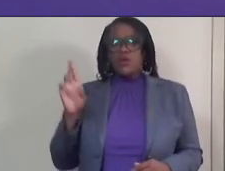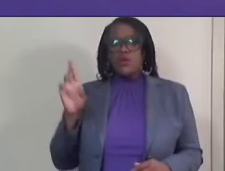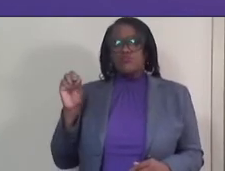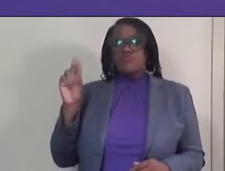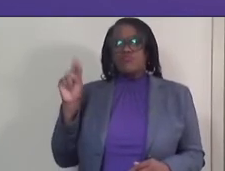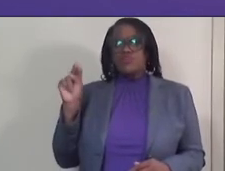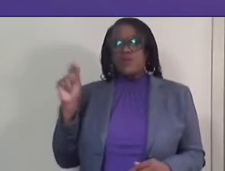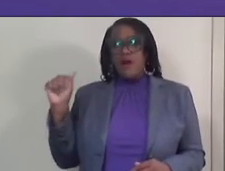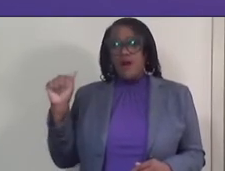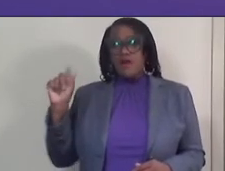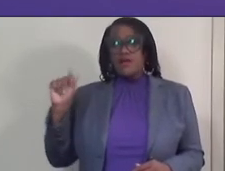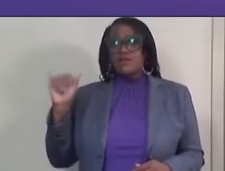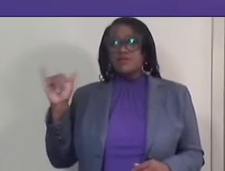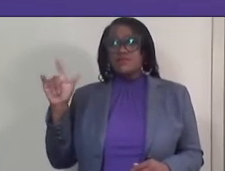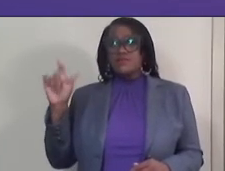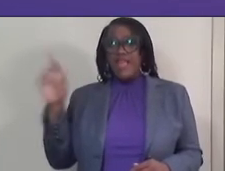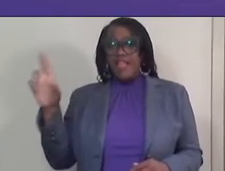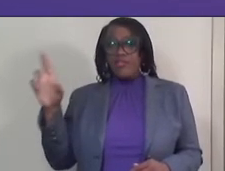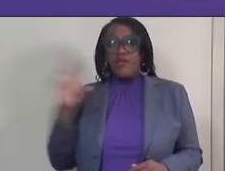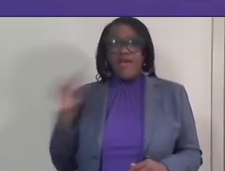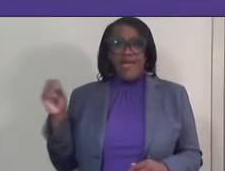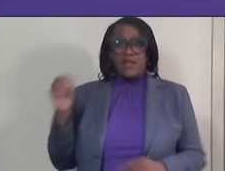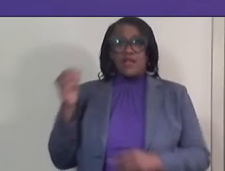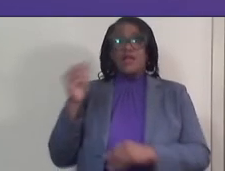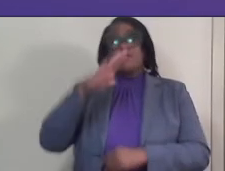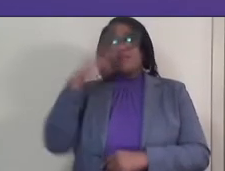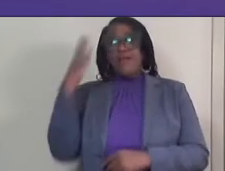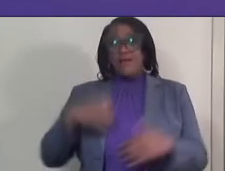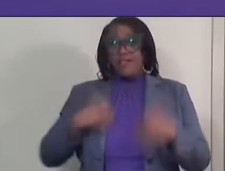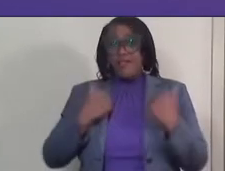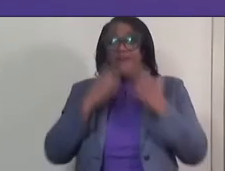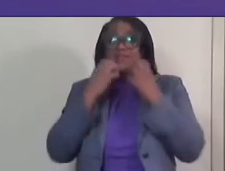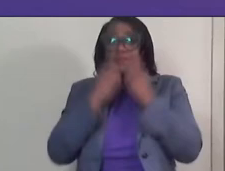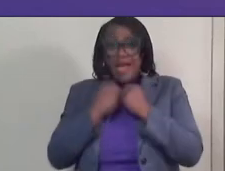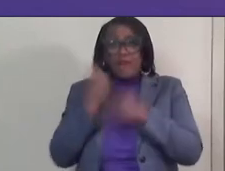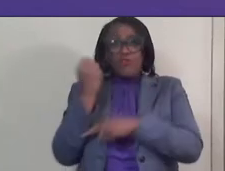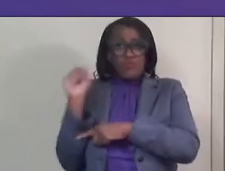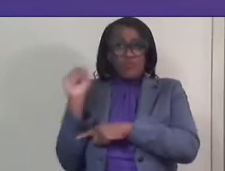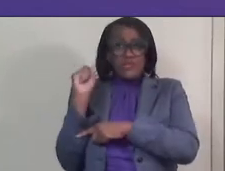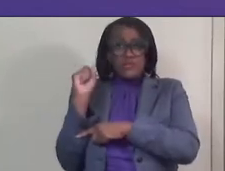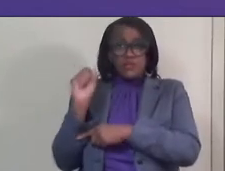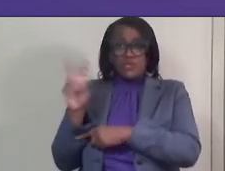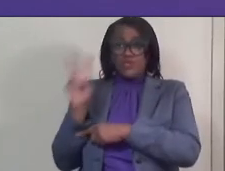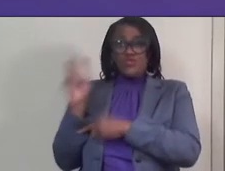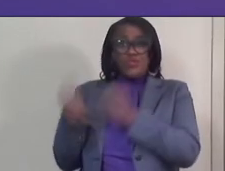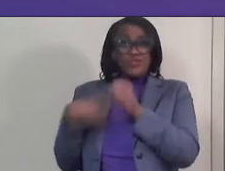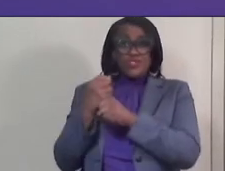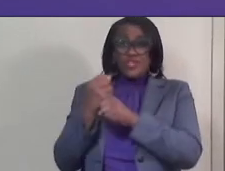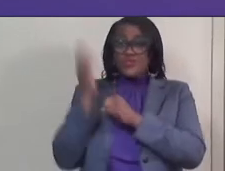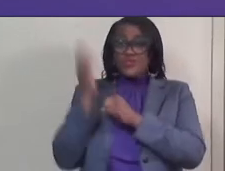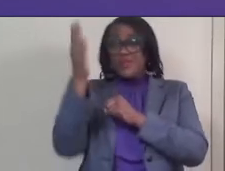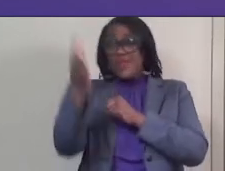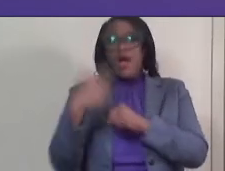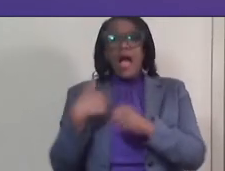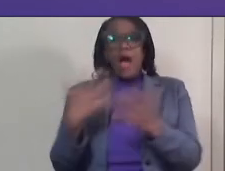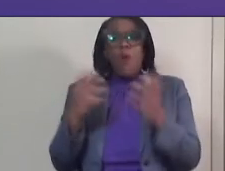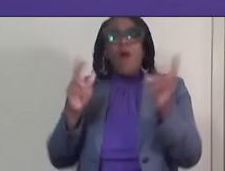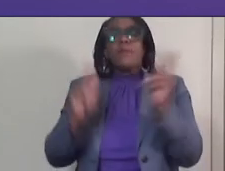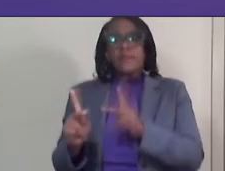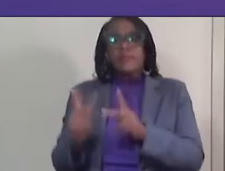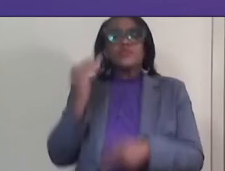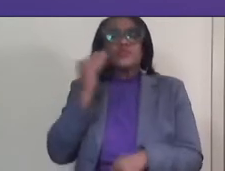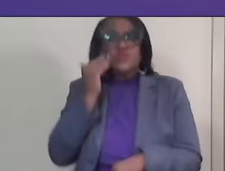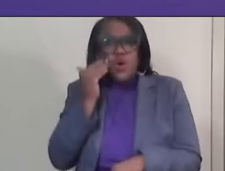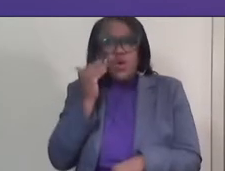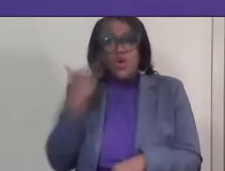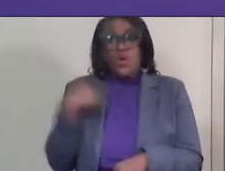Lives Matter protests this summer. 200 years from now, I want folks to know that we were